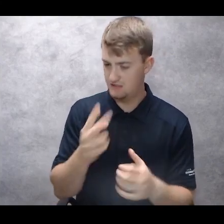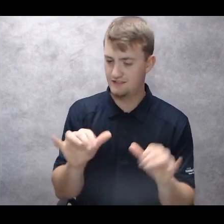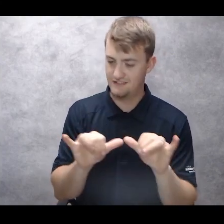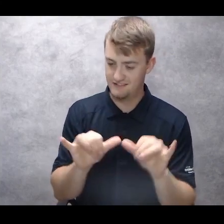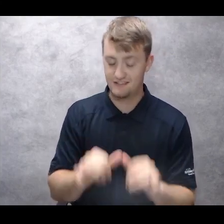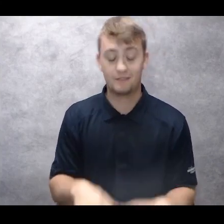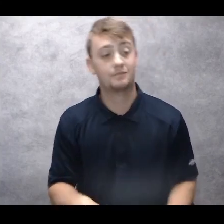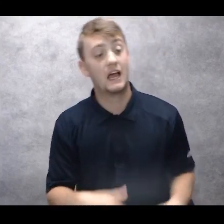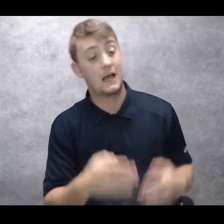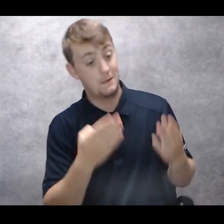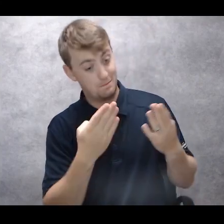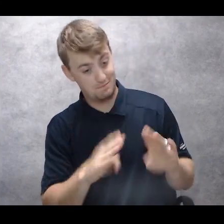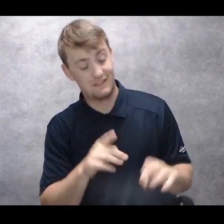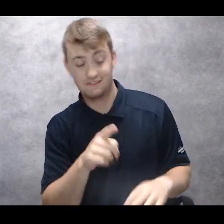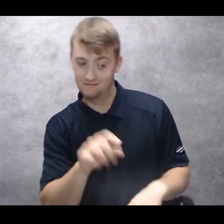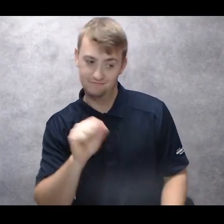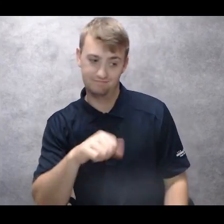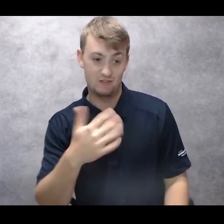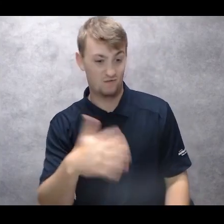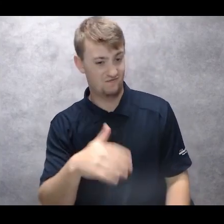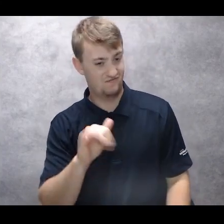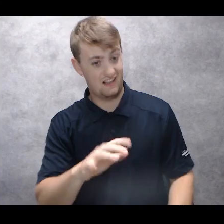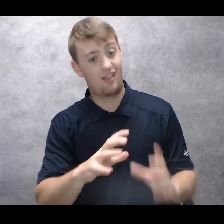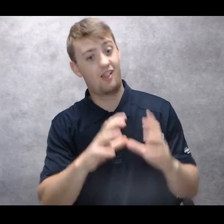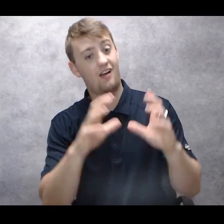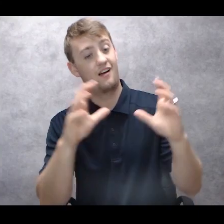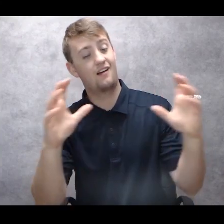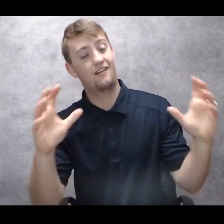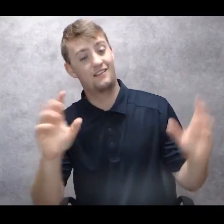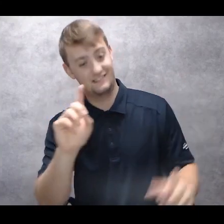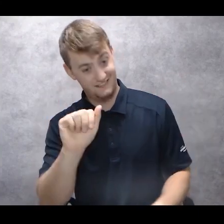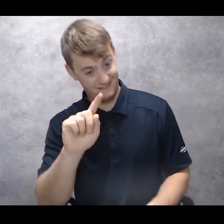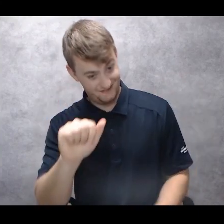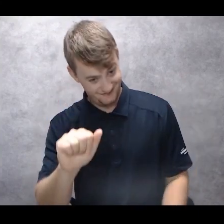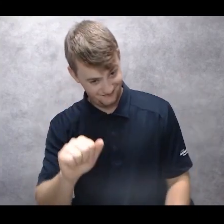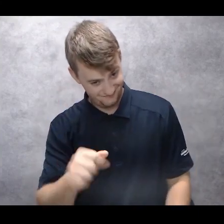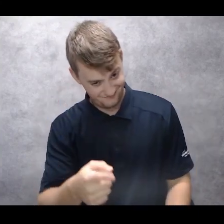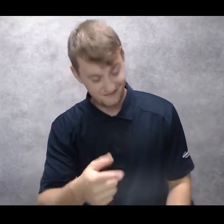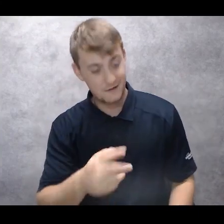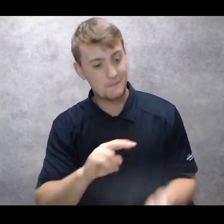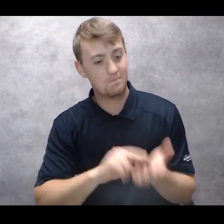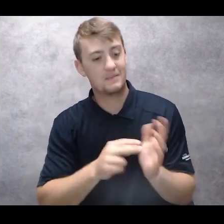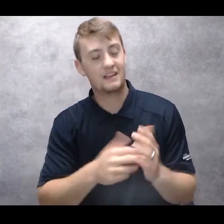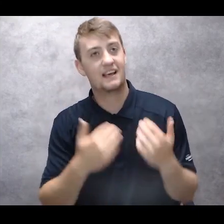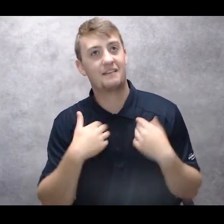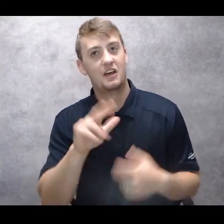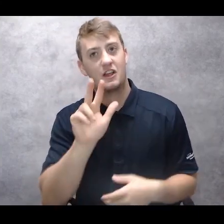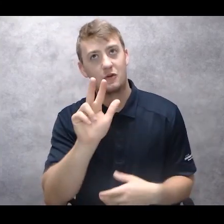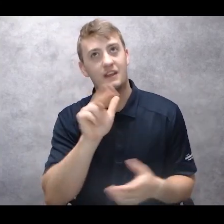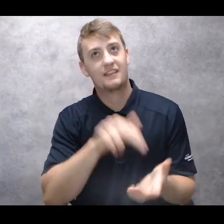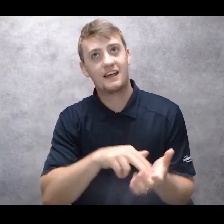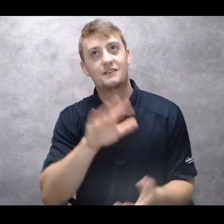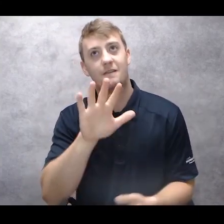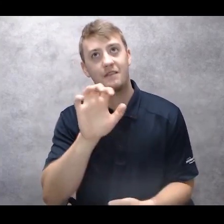sizes. I bet you do. But gosh, that would be a lot of data, Nate. That would mean we would have